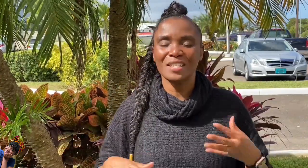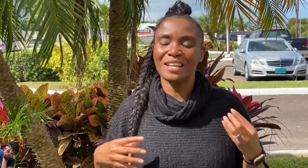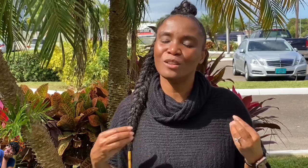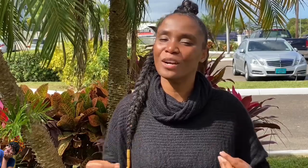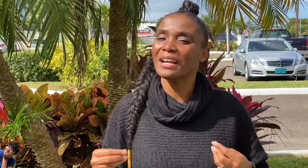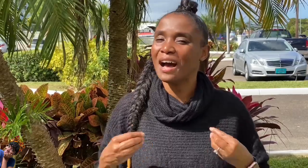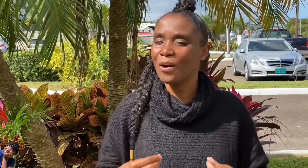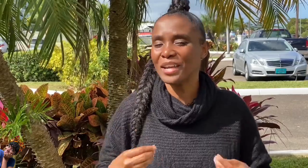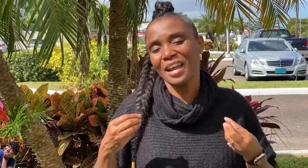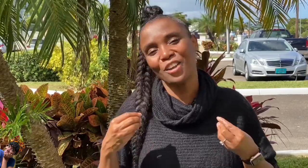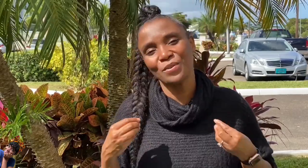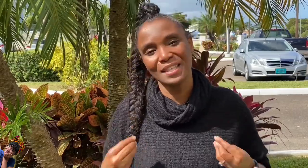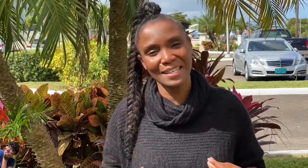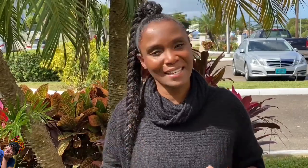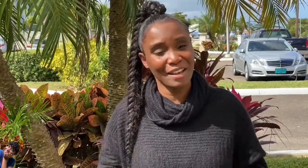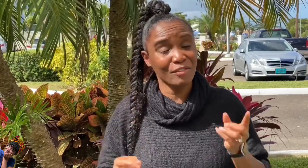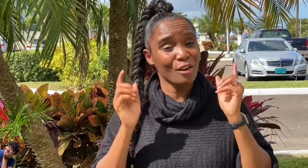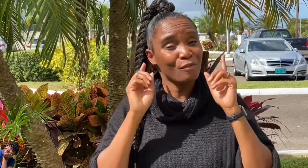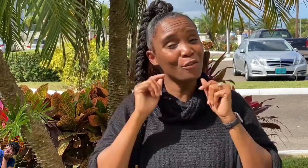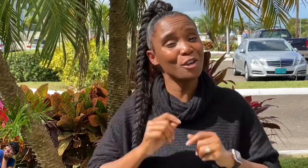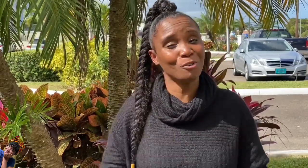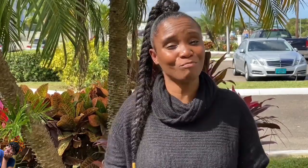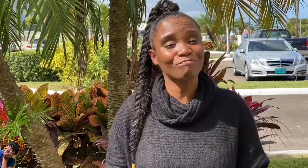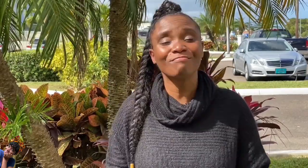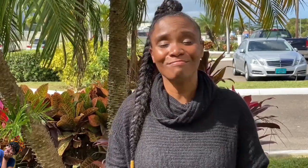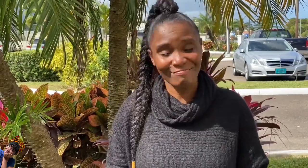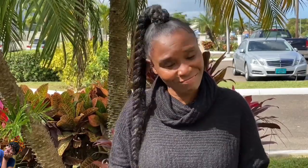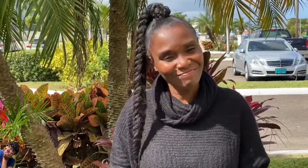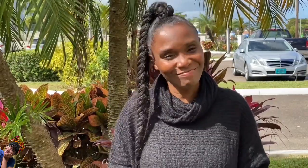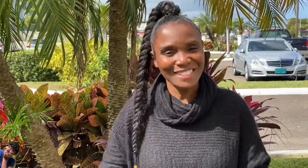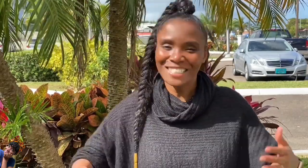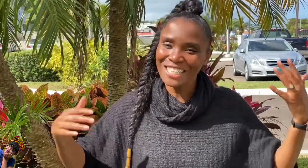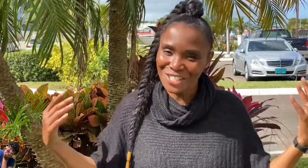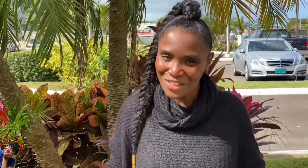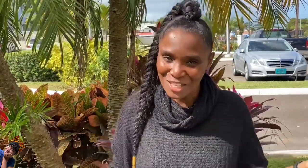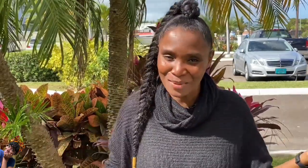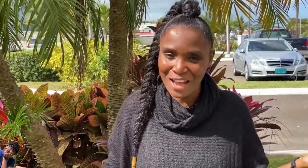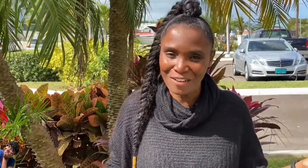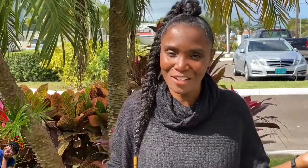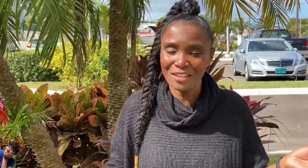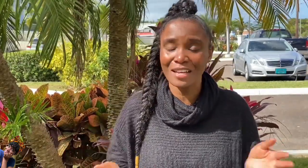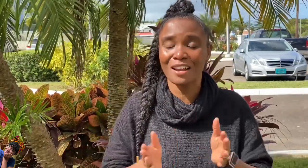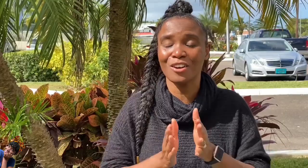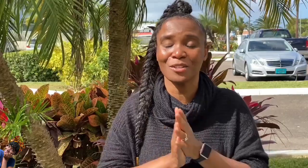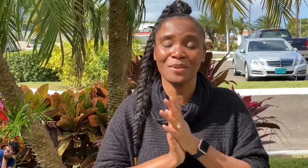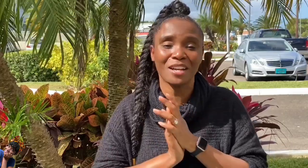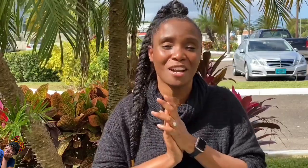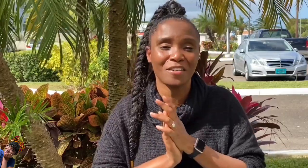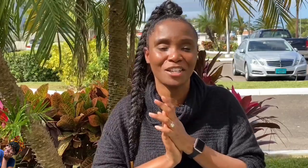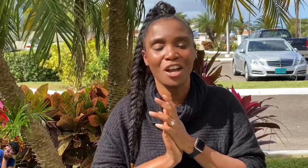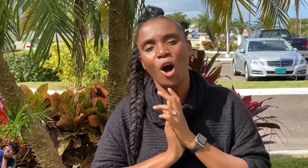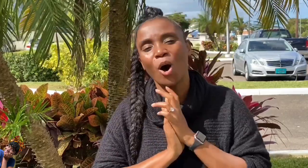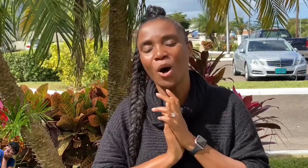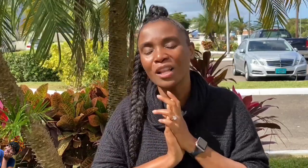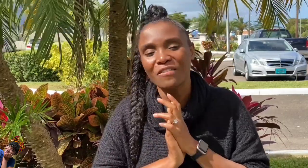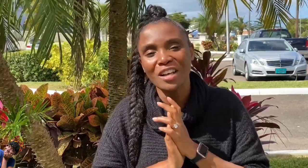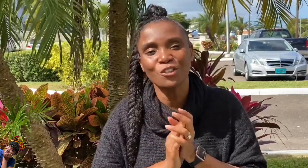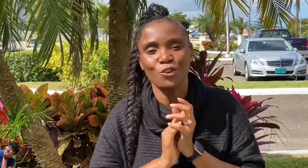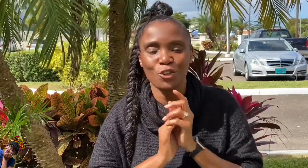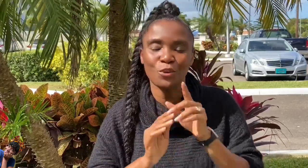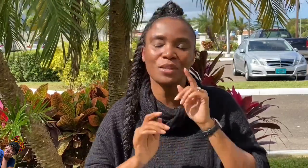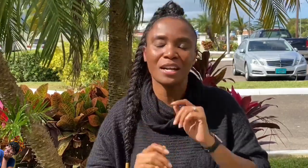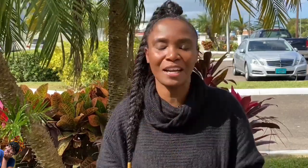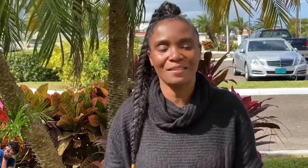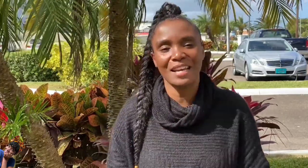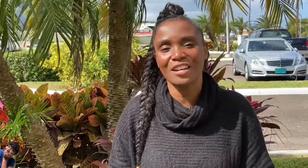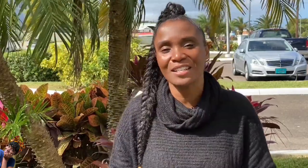at, to say, Lord, how can I use this gift for you? Mm-hmm. So that's what I've learned. And I also want to encourage all of us